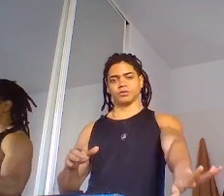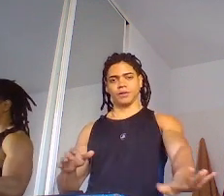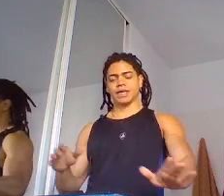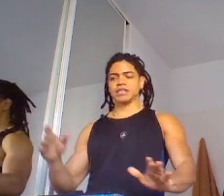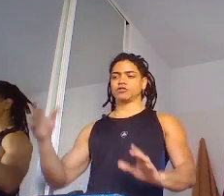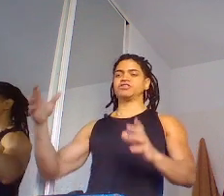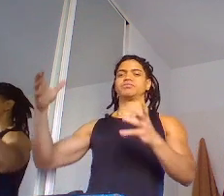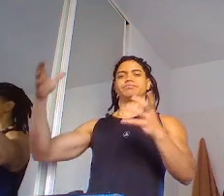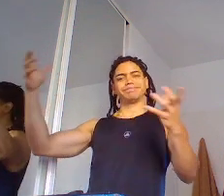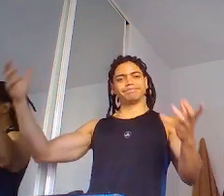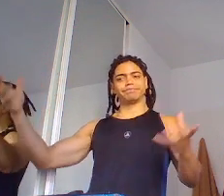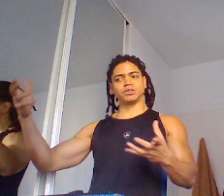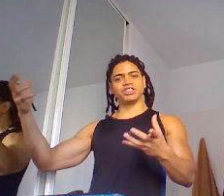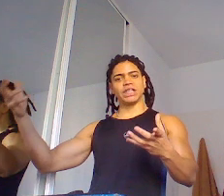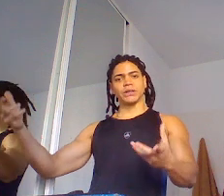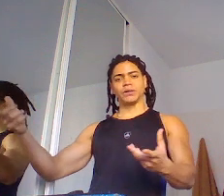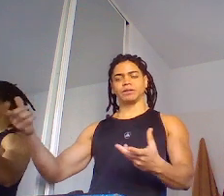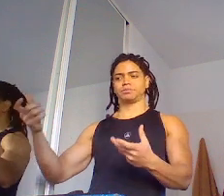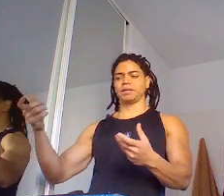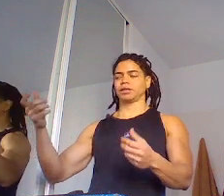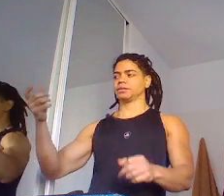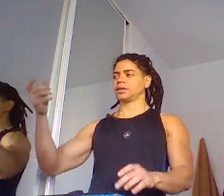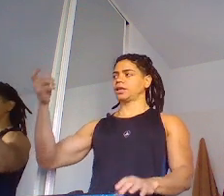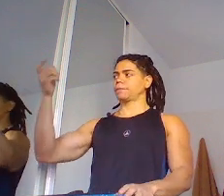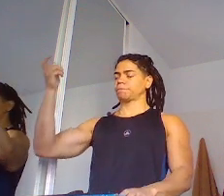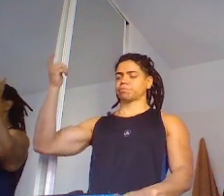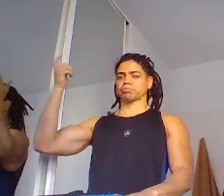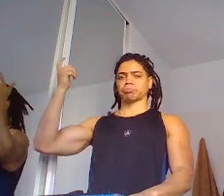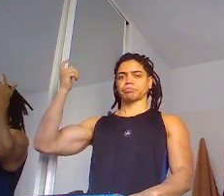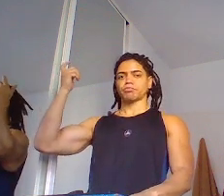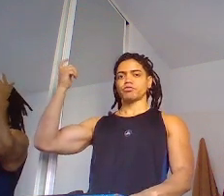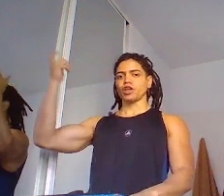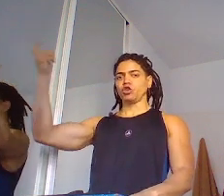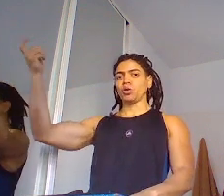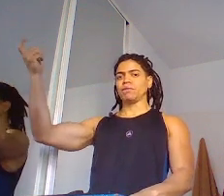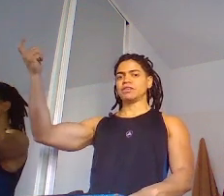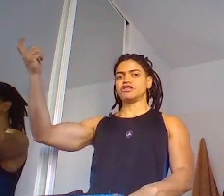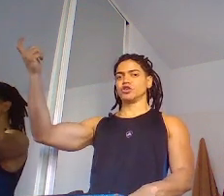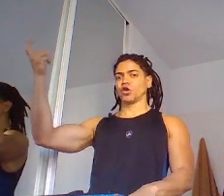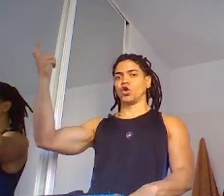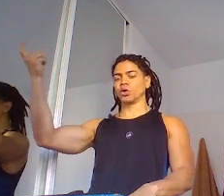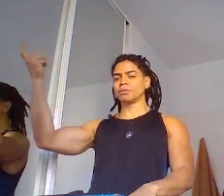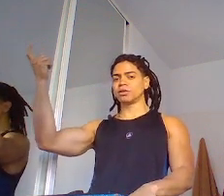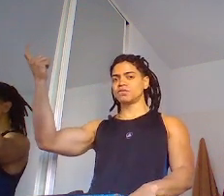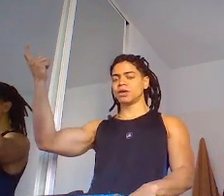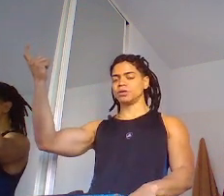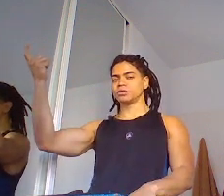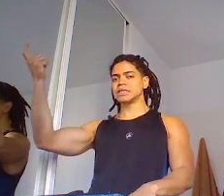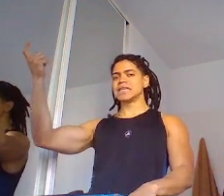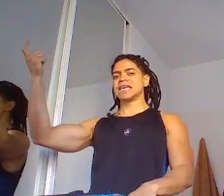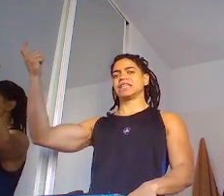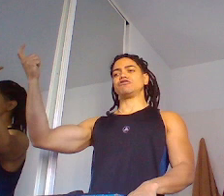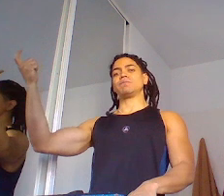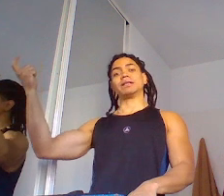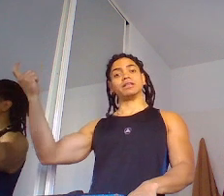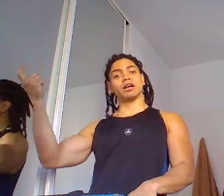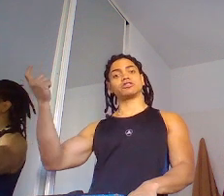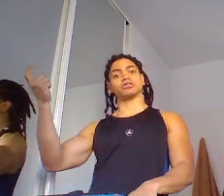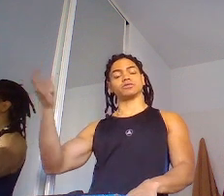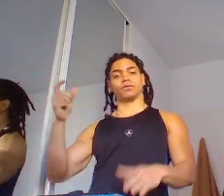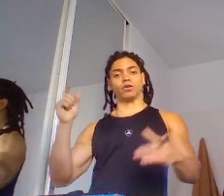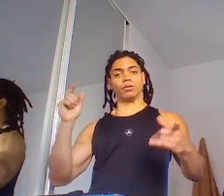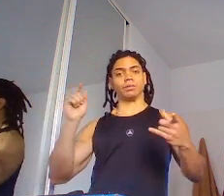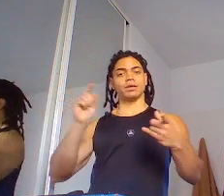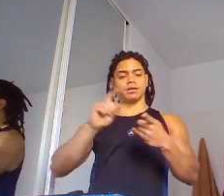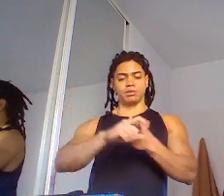not. So generally speaking, you have is your total amount of revenue, and then you make